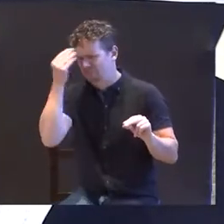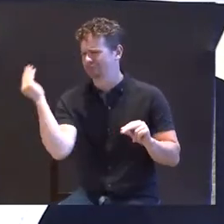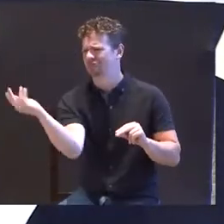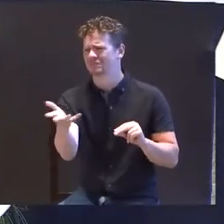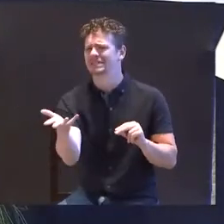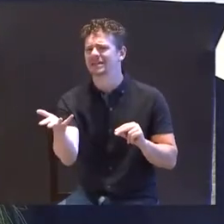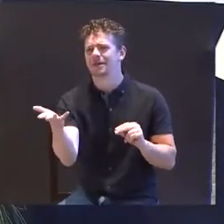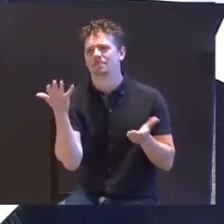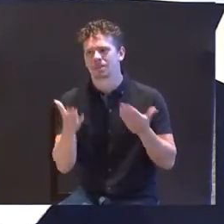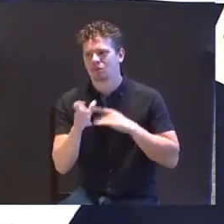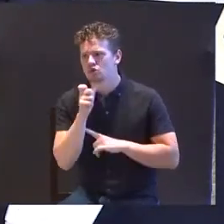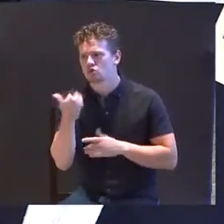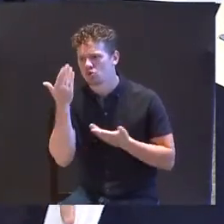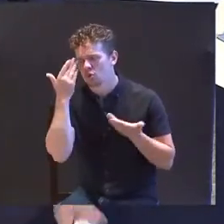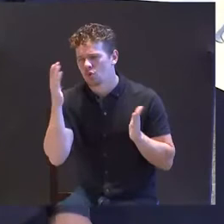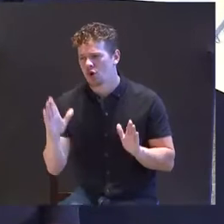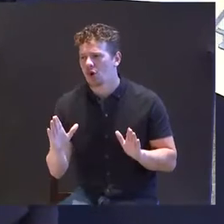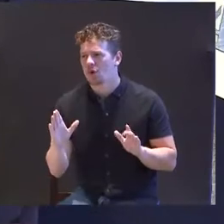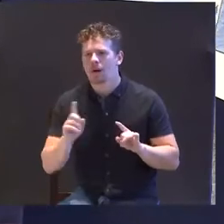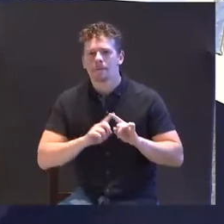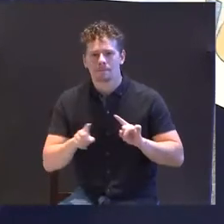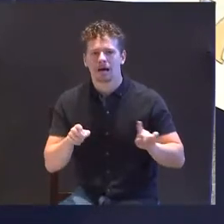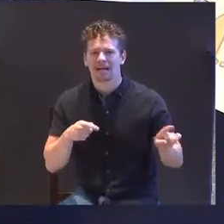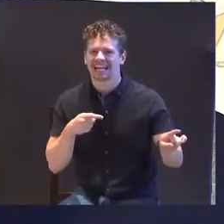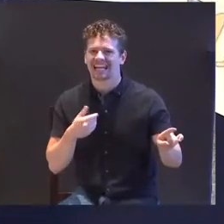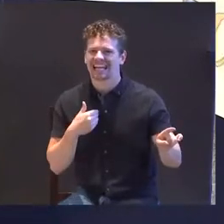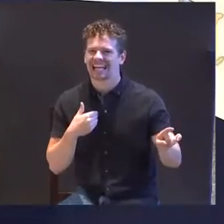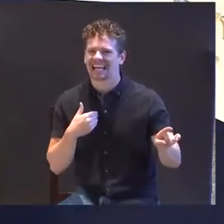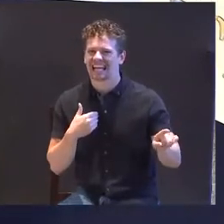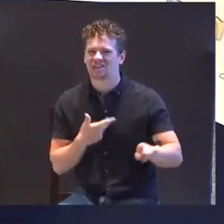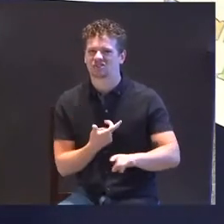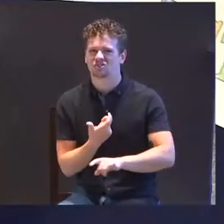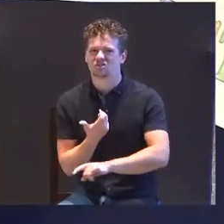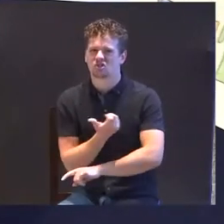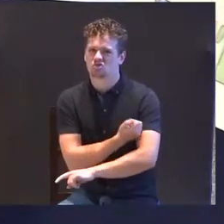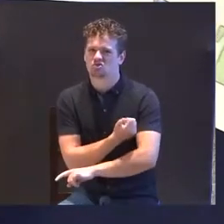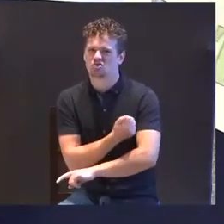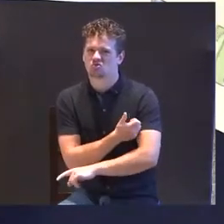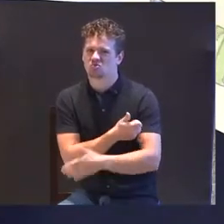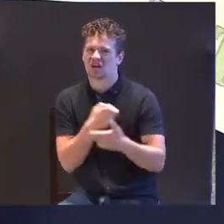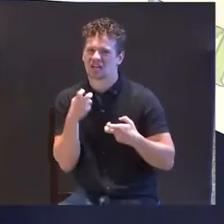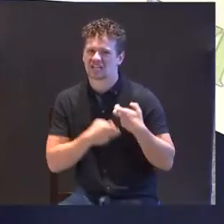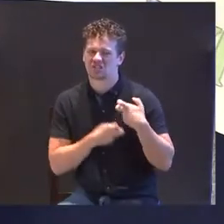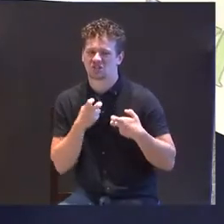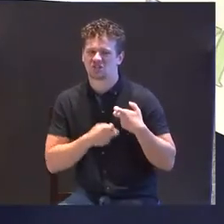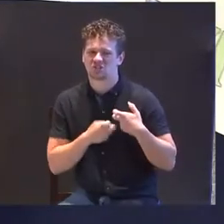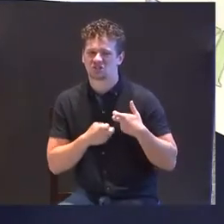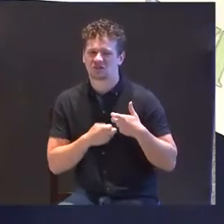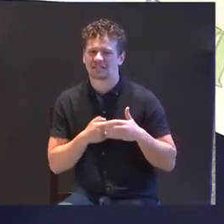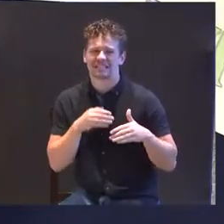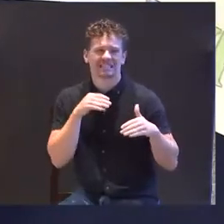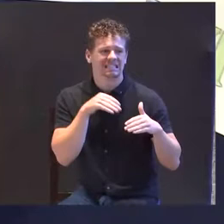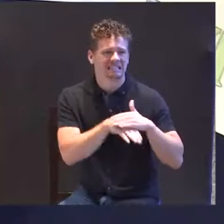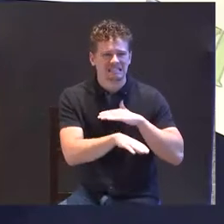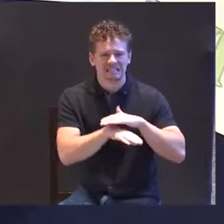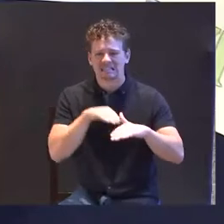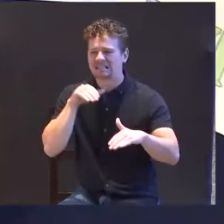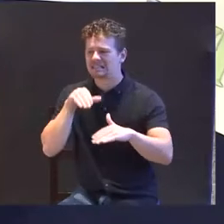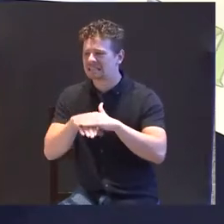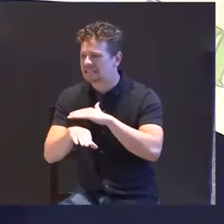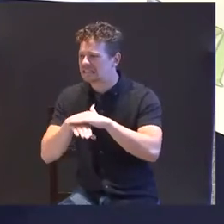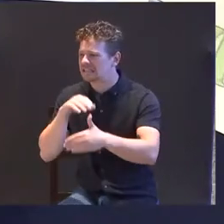know this, but you know, he had a drug issue. Did you know that? And he was in and out of recovery so